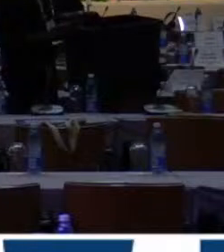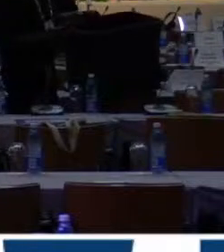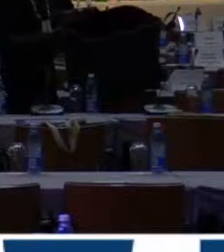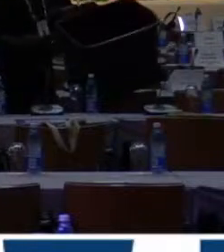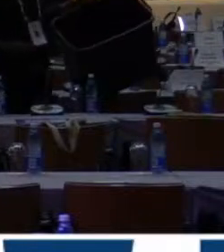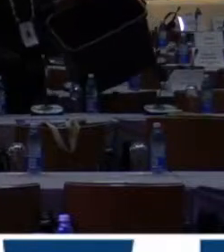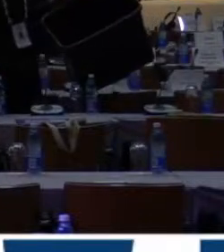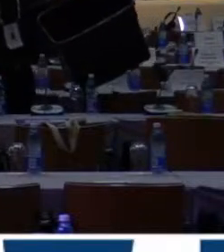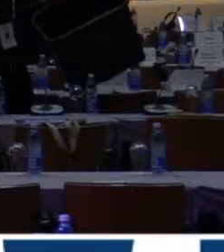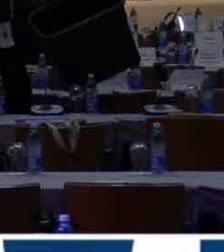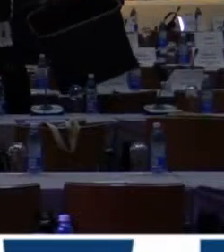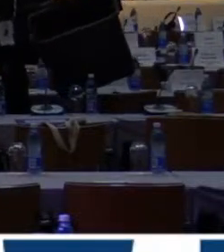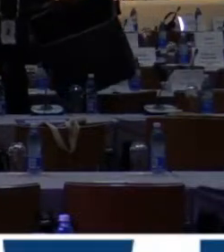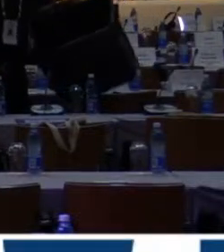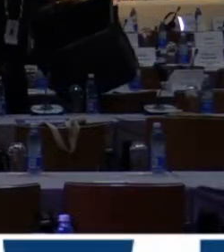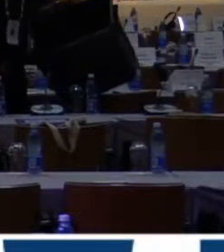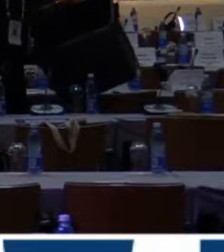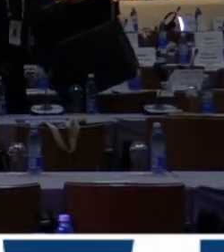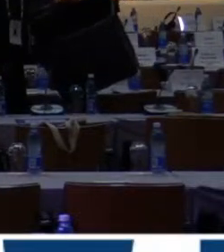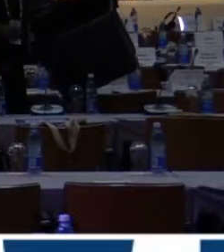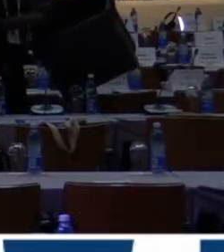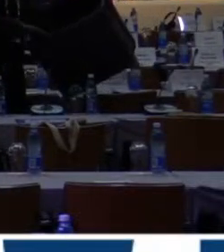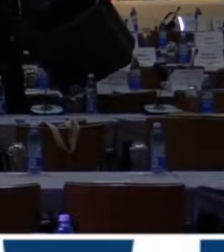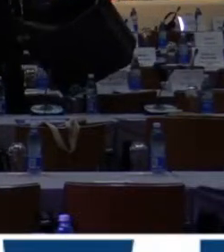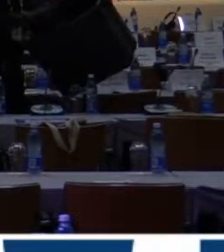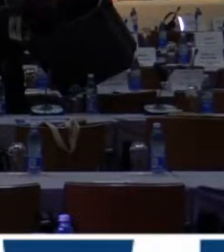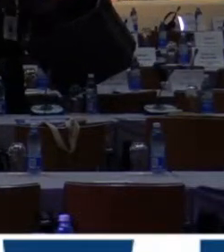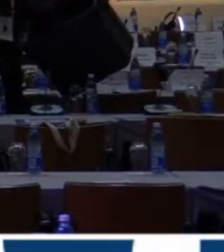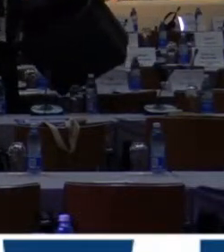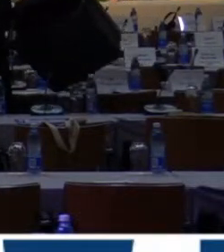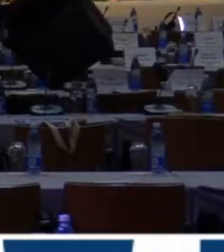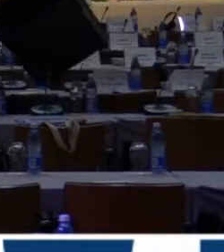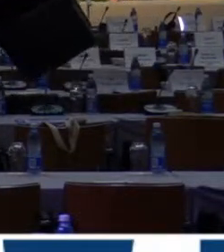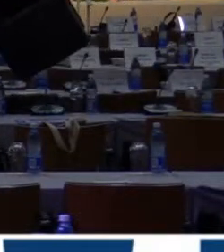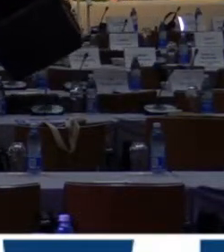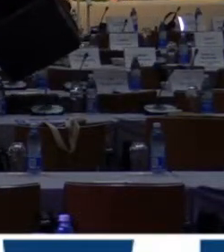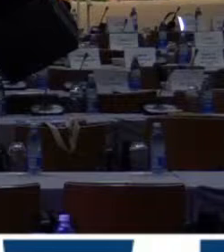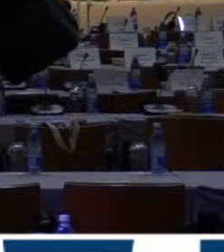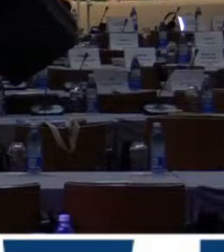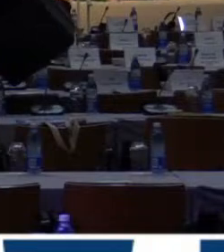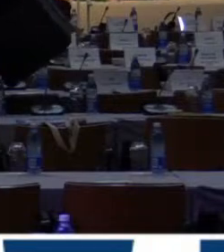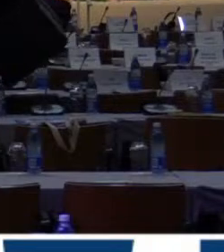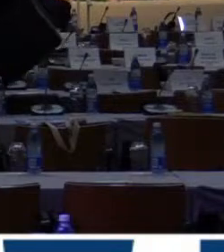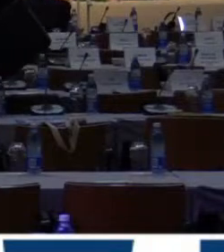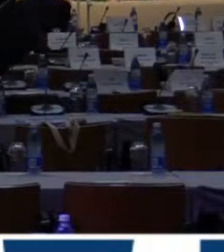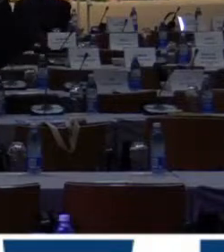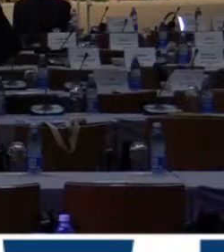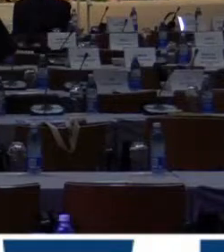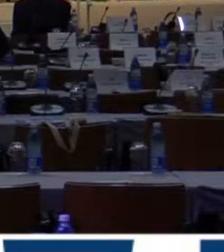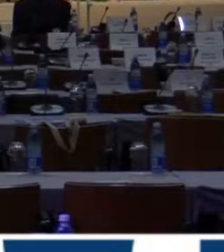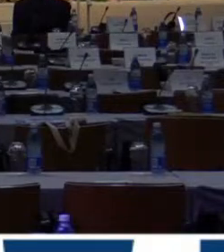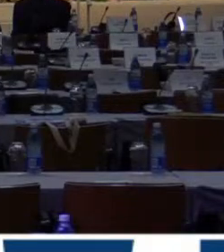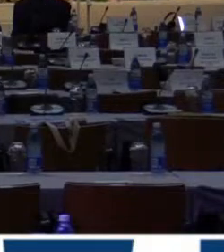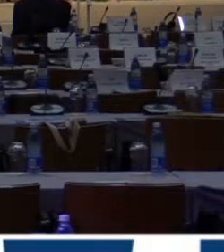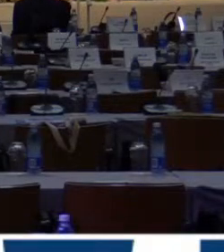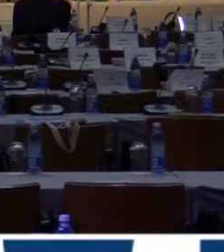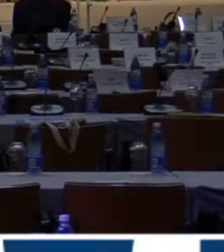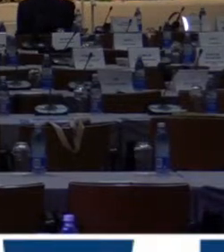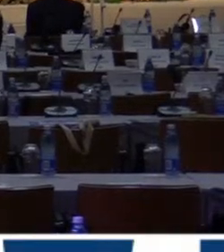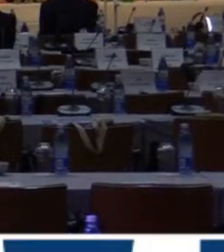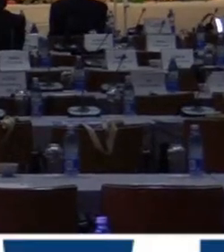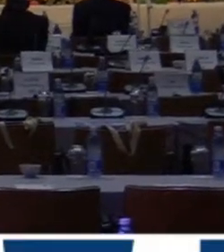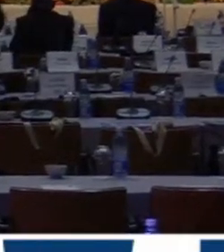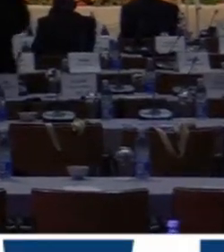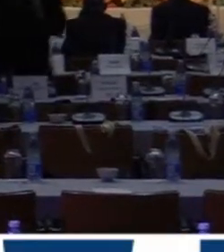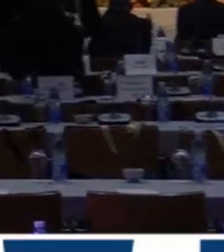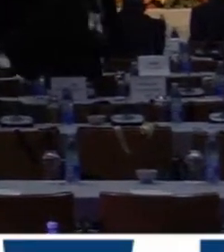and ask them, lead them into the room so that they can take their seats so that we can begin on